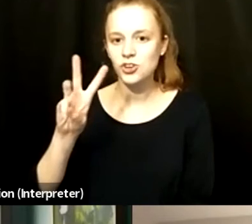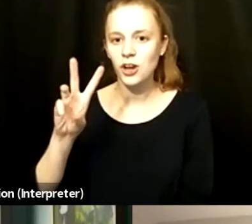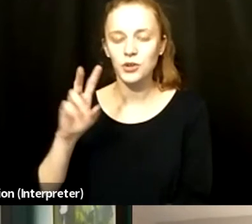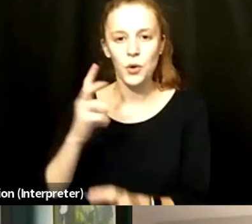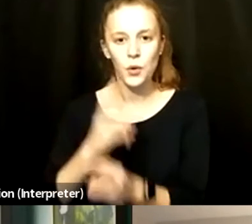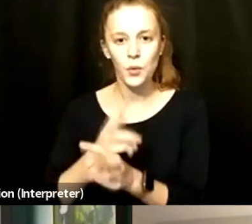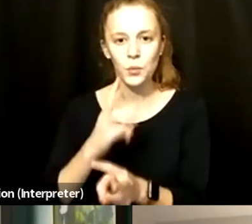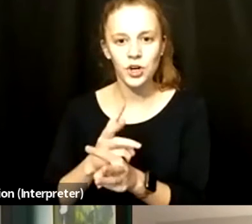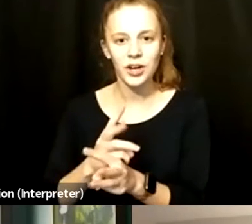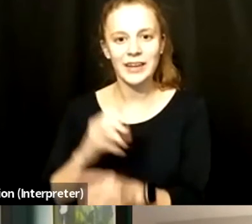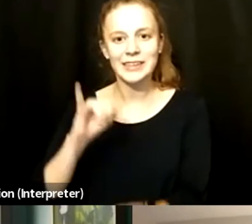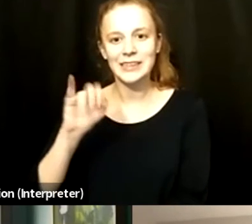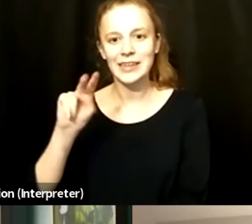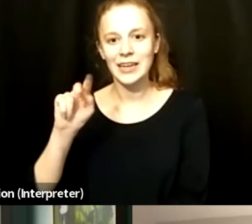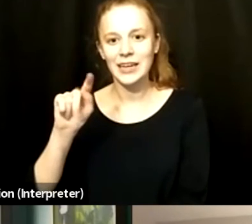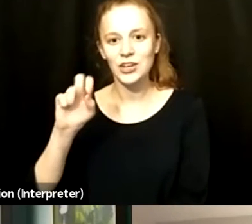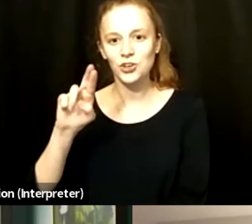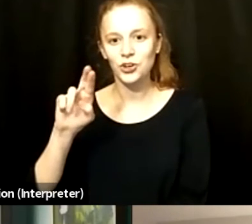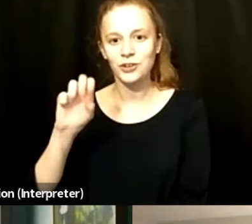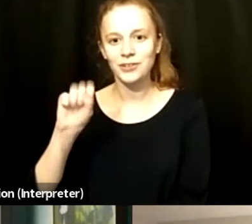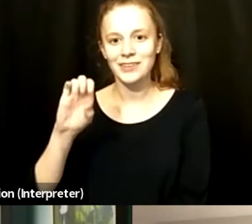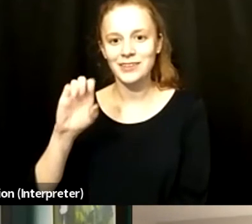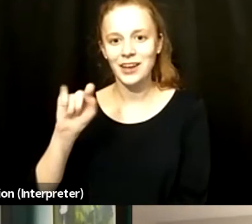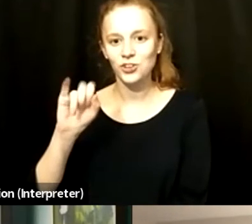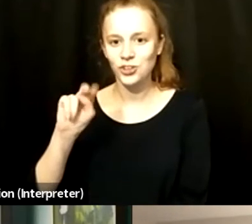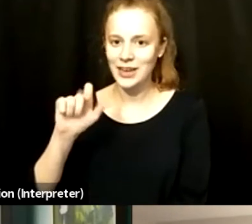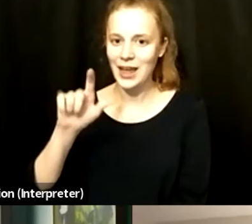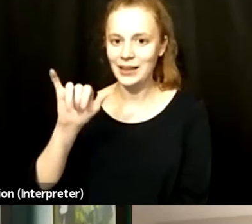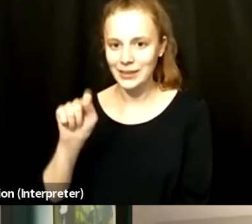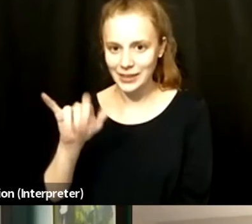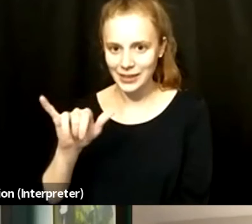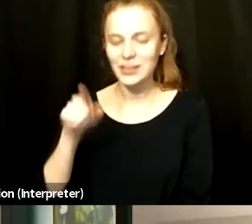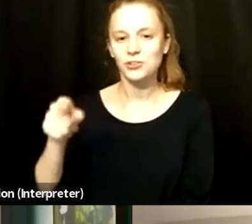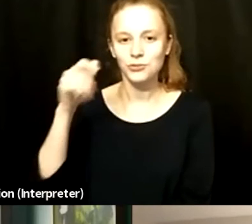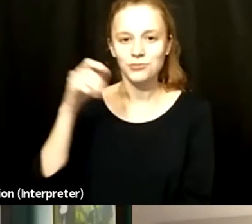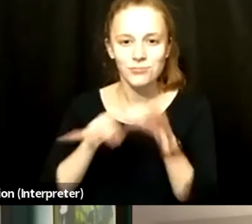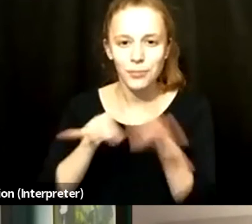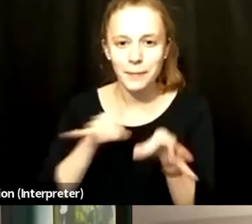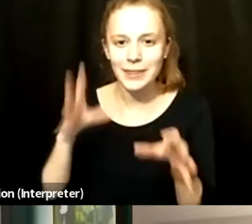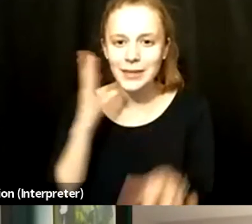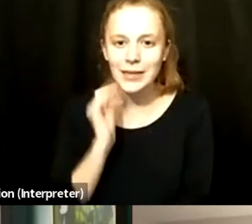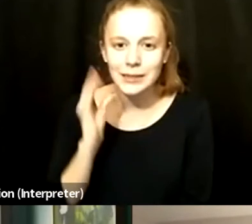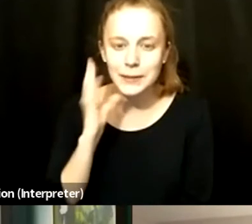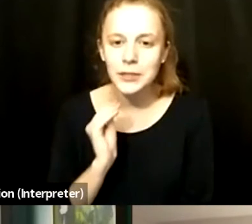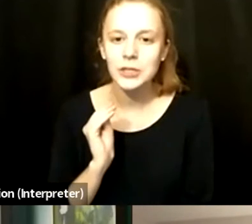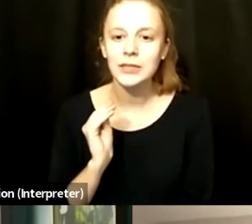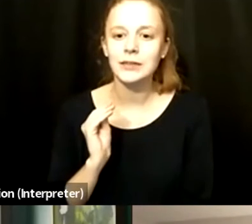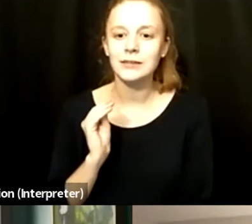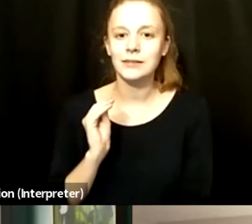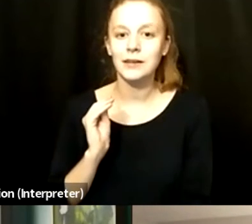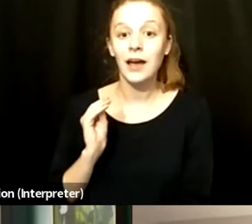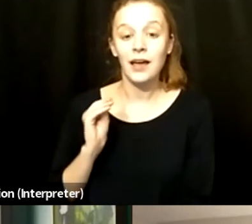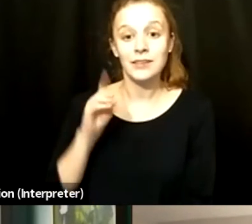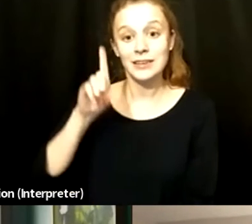that she was able to describe the experience that I was having as a disabled woman of